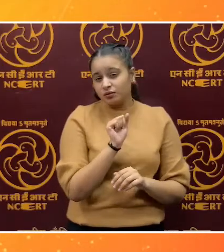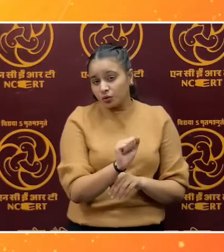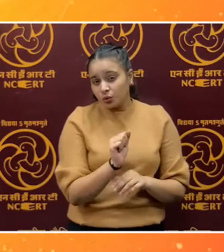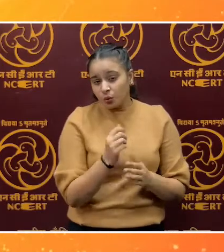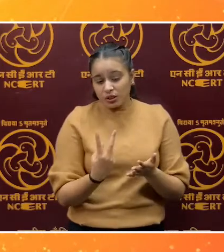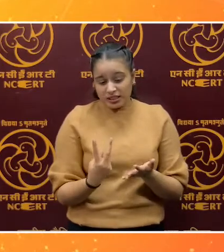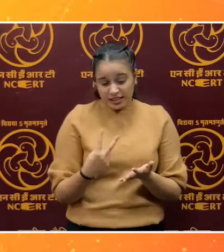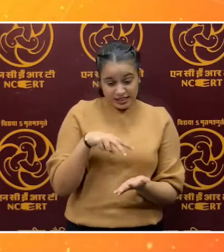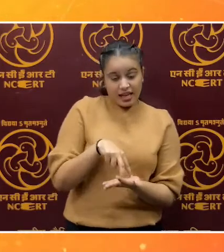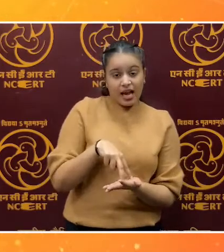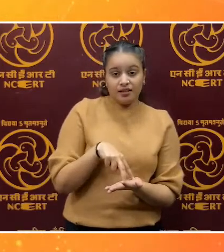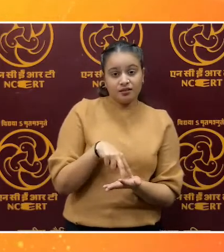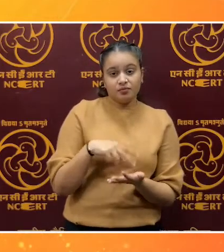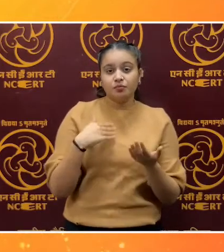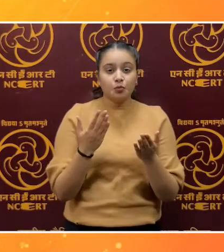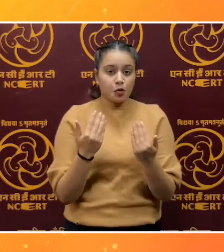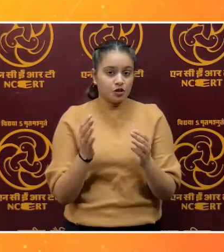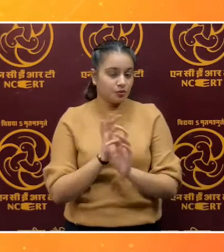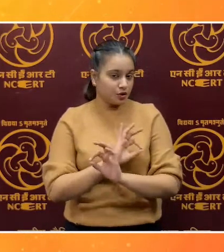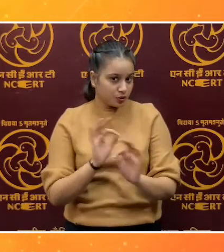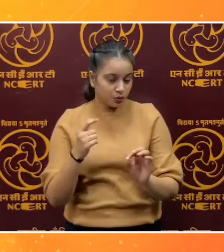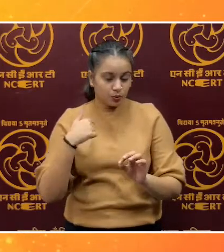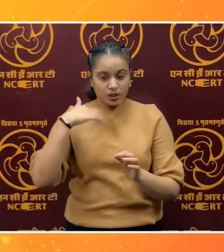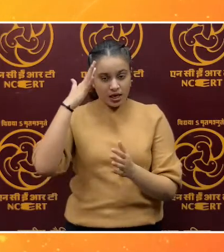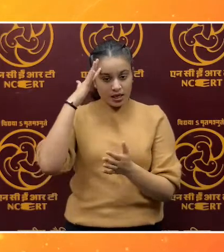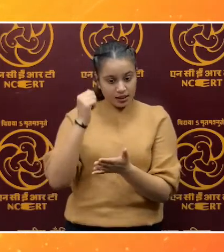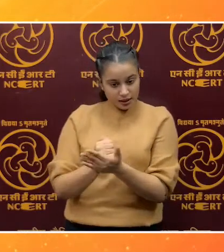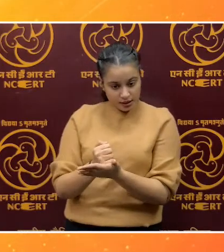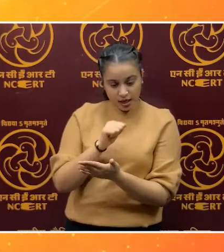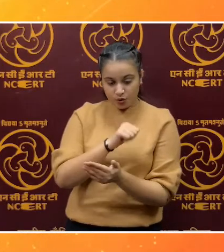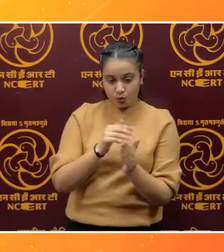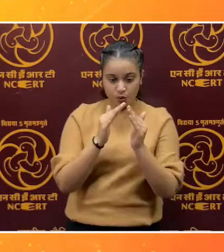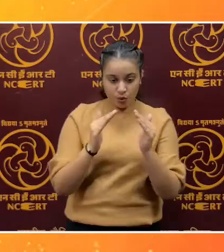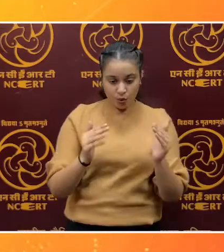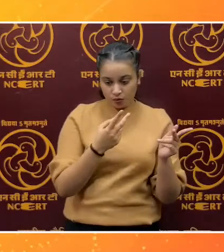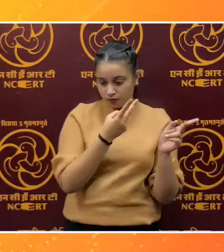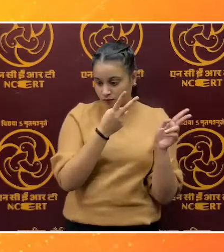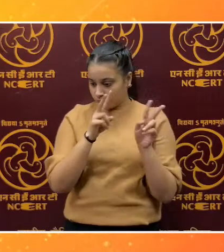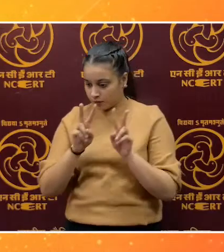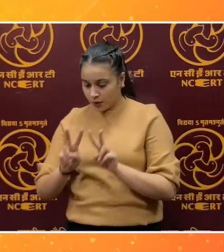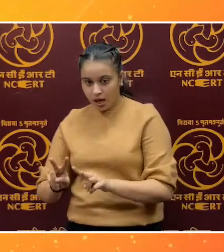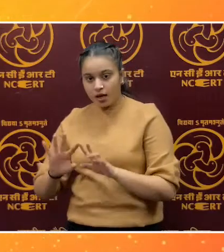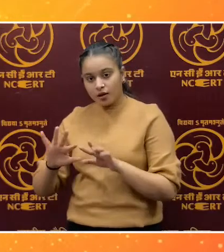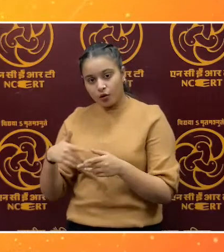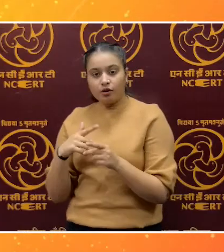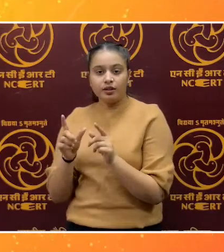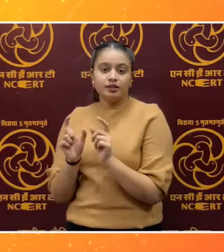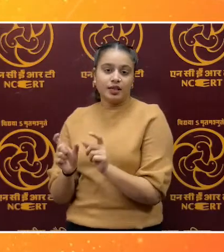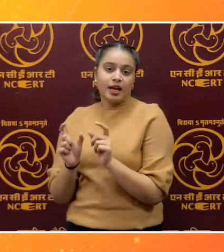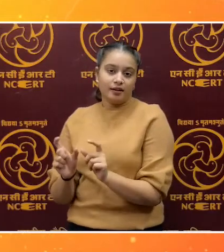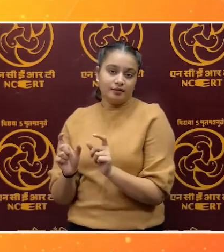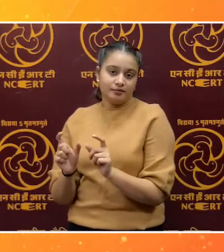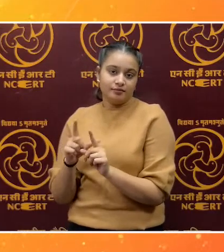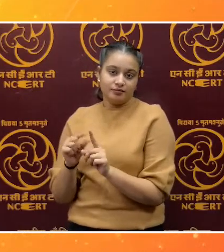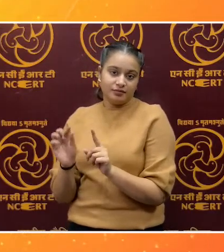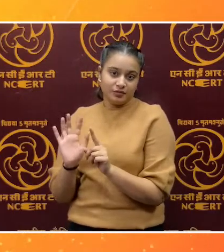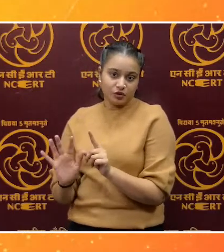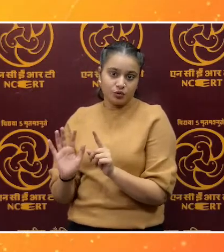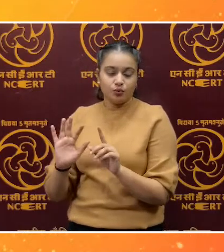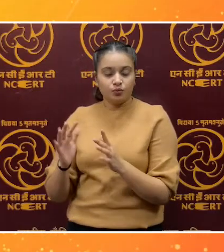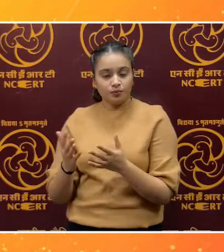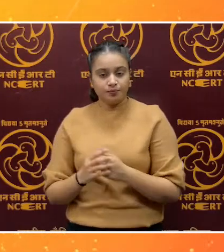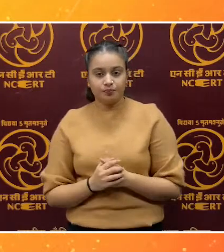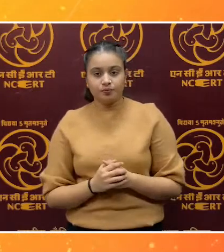stand upright. Very good. So I decided to take it home and dash it. Look after it. Look after it with good